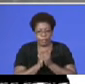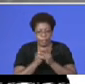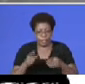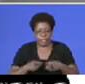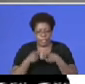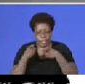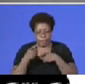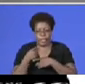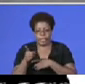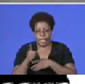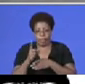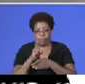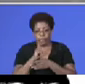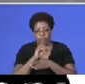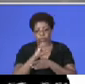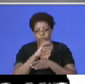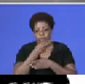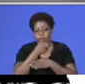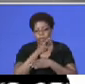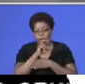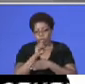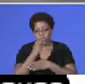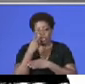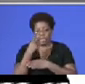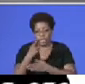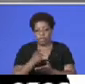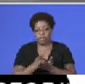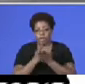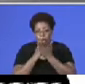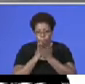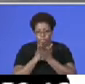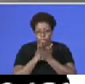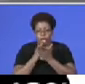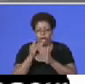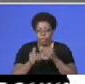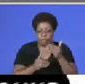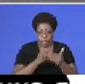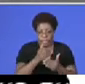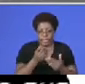and we're beginning to see the recovery process happening very slow. But I'm very proud of Abaconians.